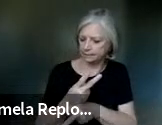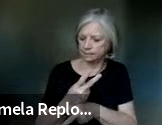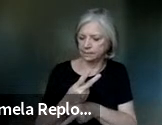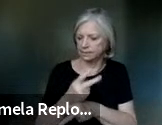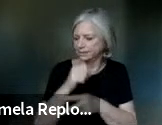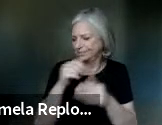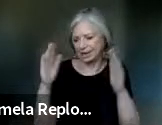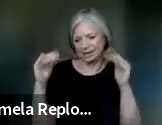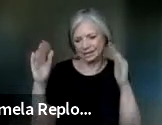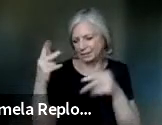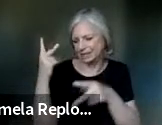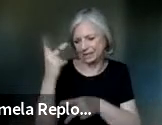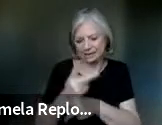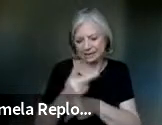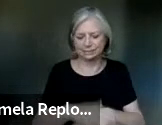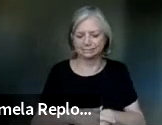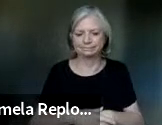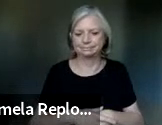expecting to do.